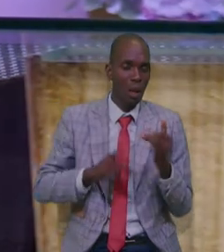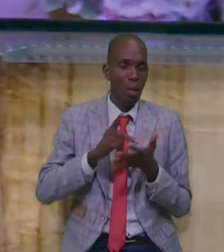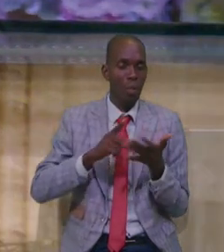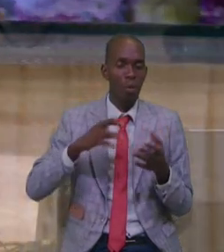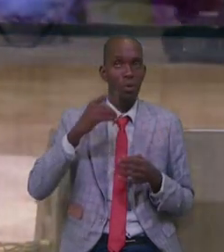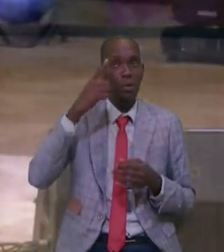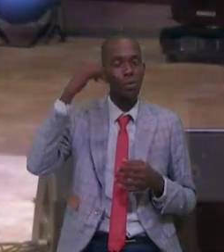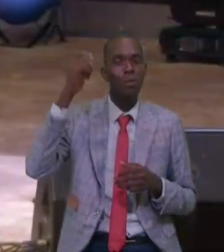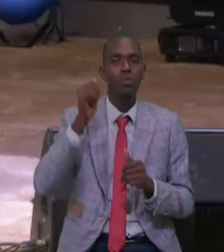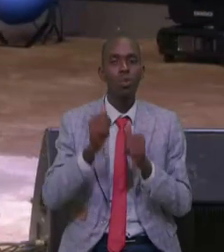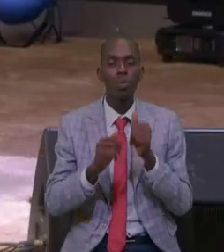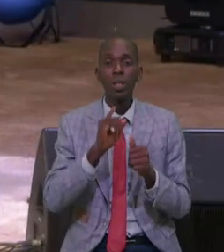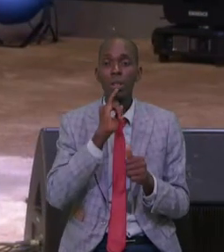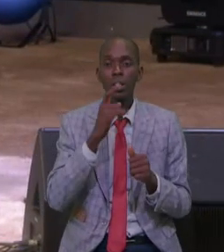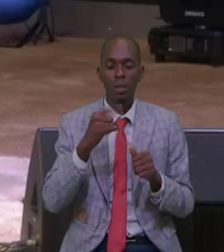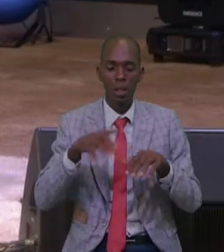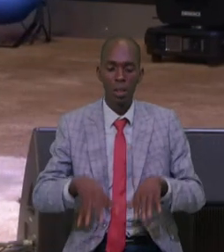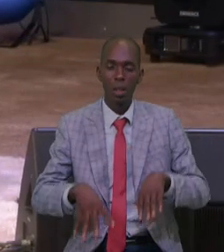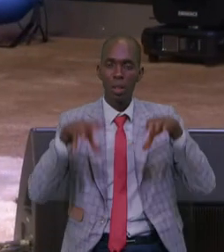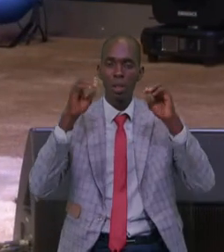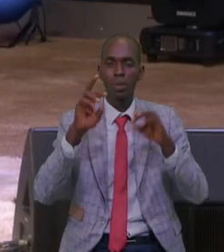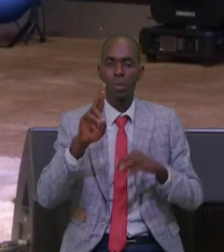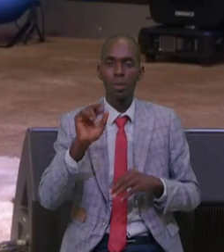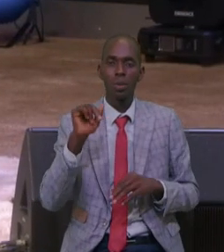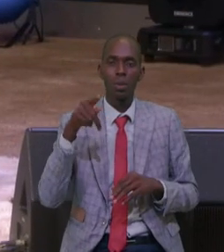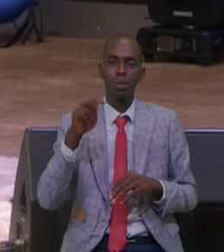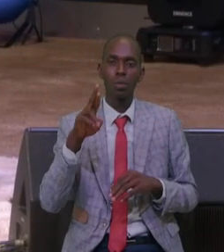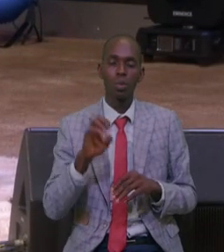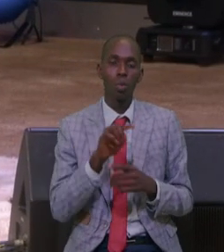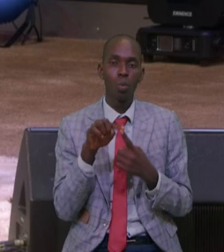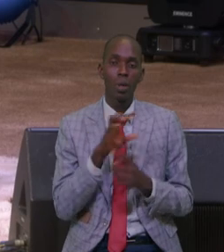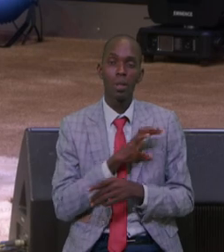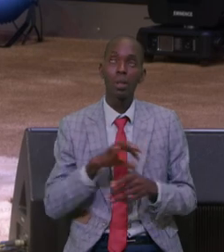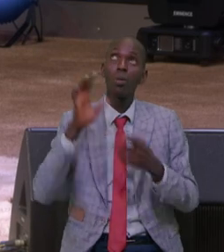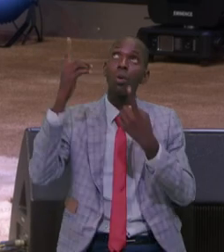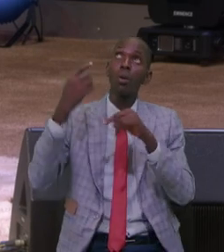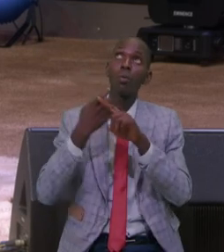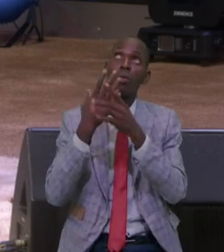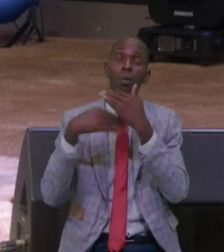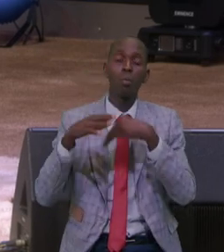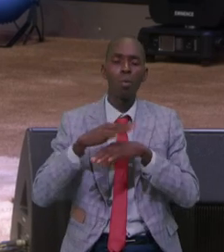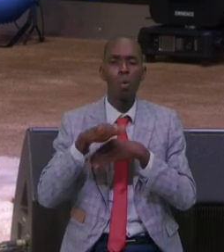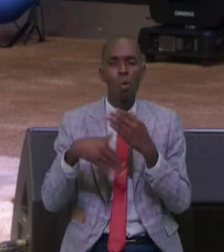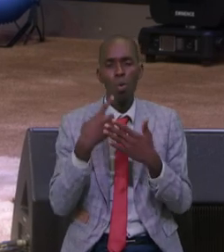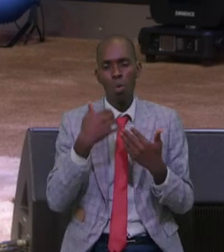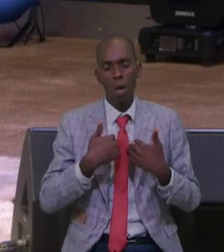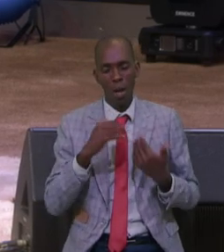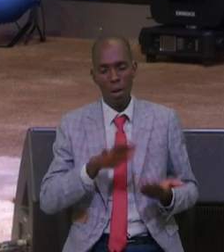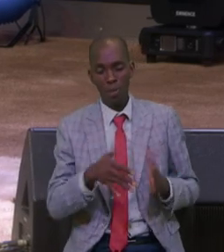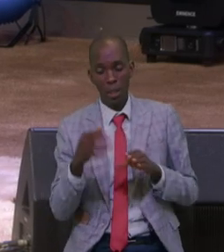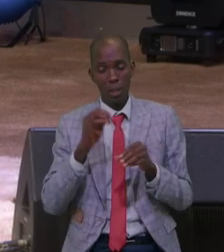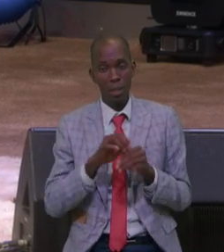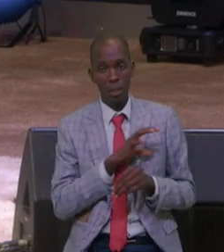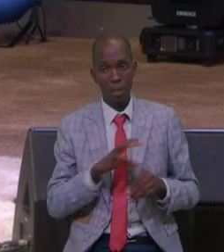rapture. When Christ will come from heaven, and those who have died in Christ, and those who are still alive in Christ,